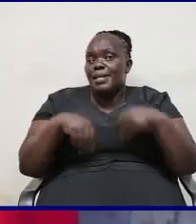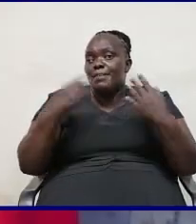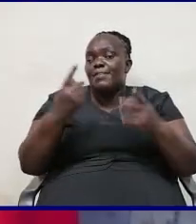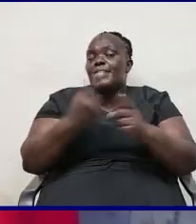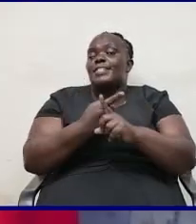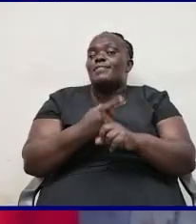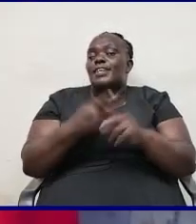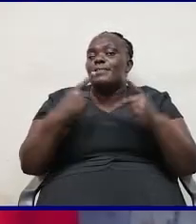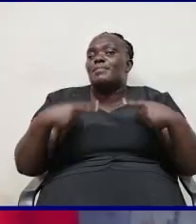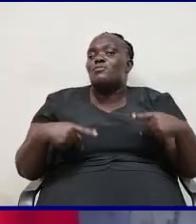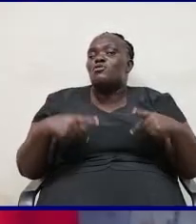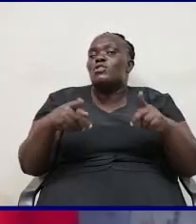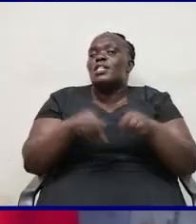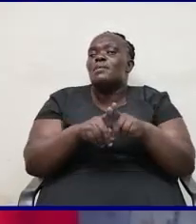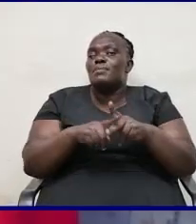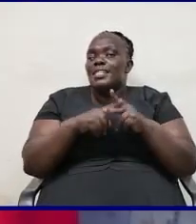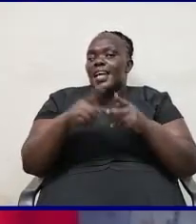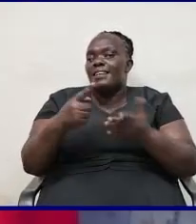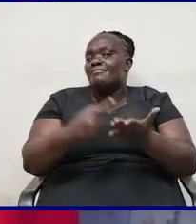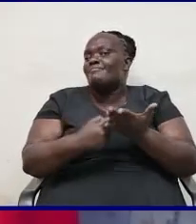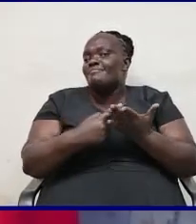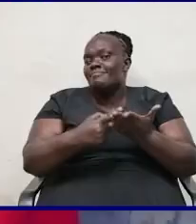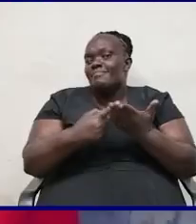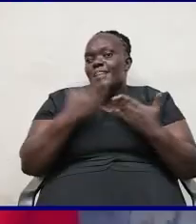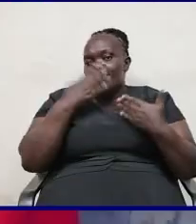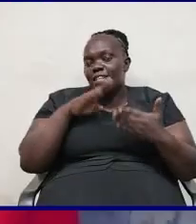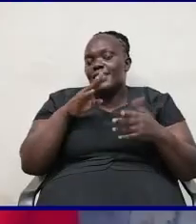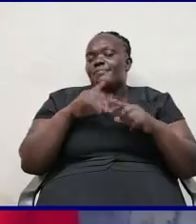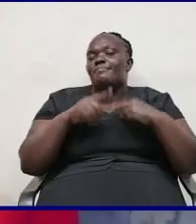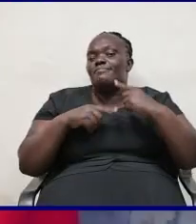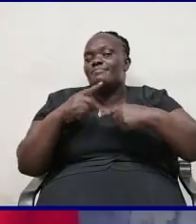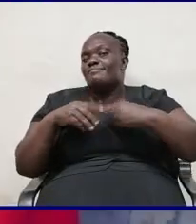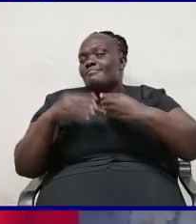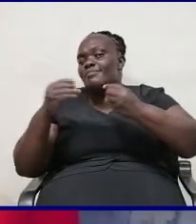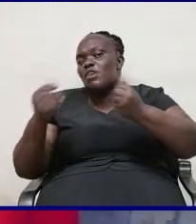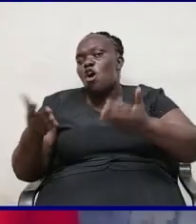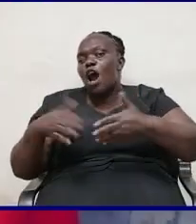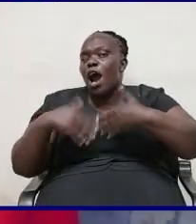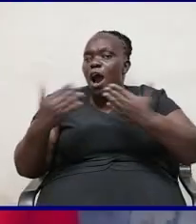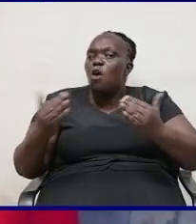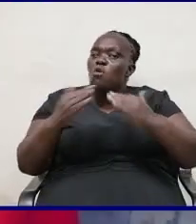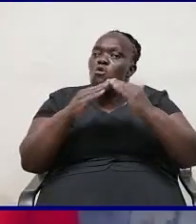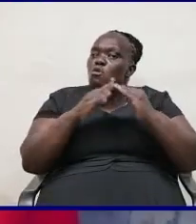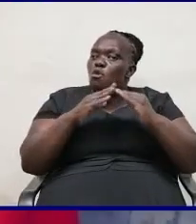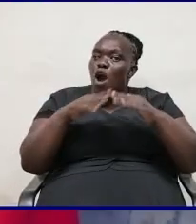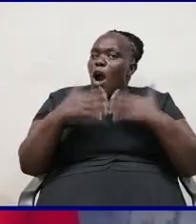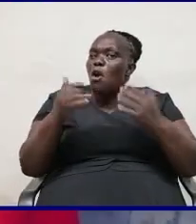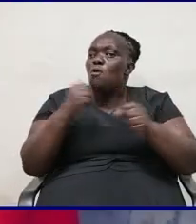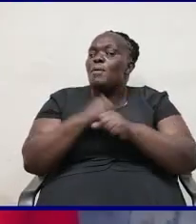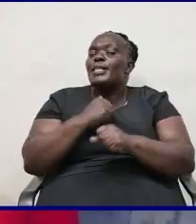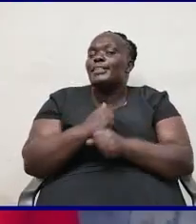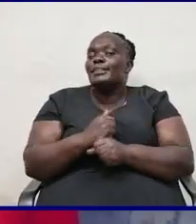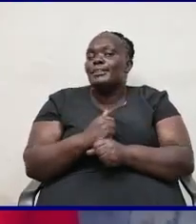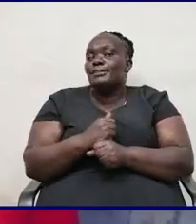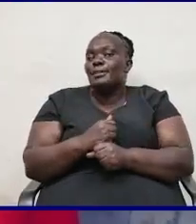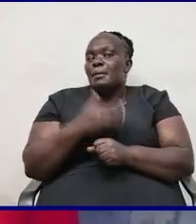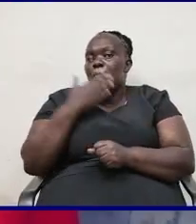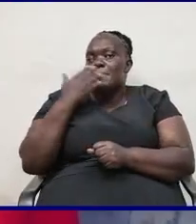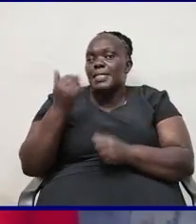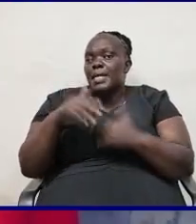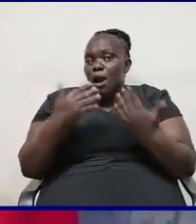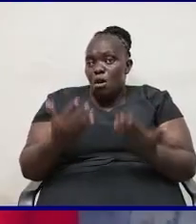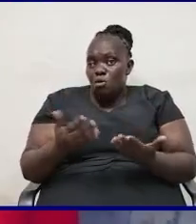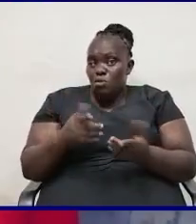by different people. We have already started engagement, a process to look at how can we unify or how can we make it a little